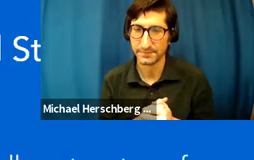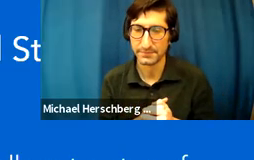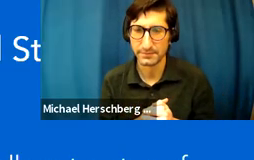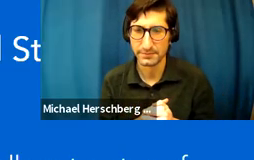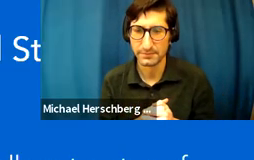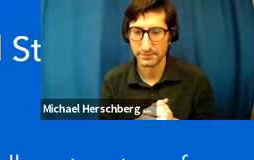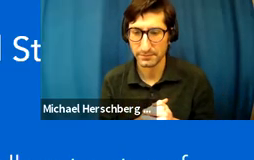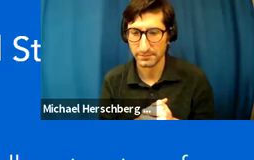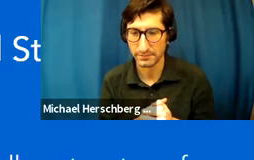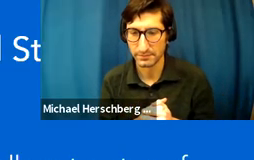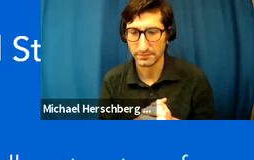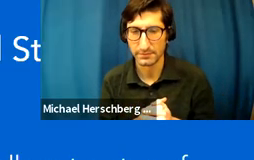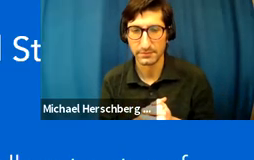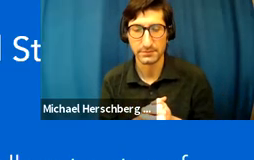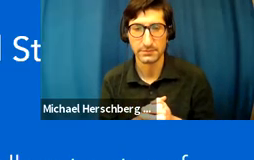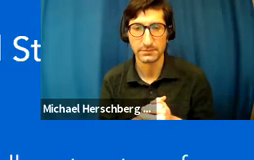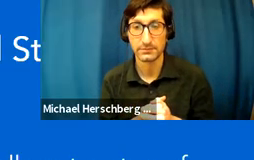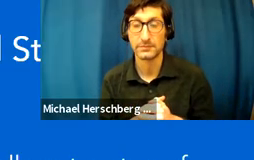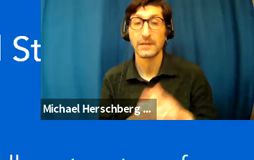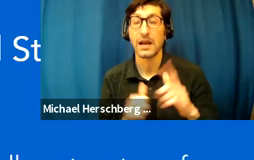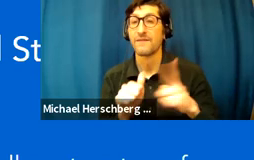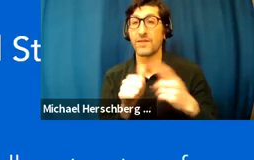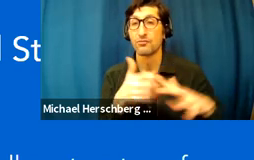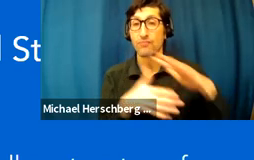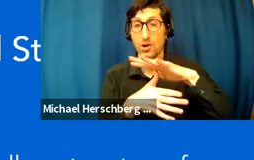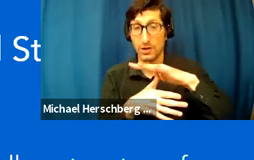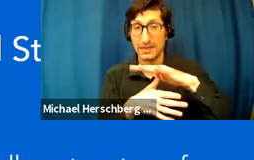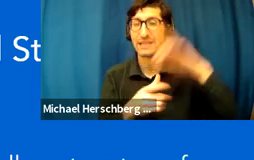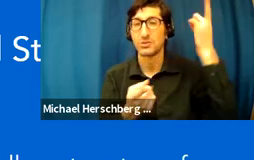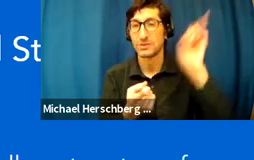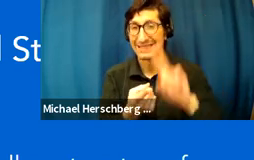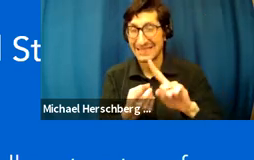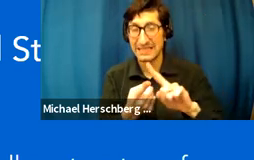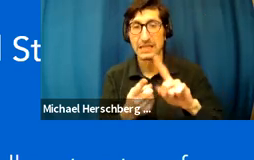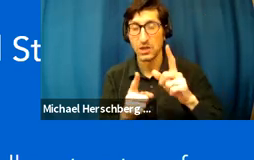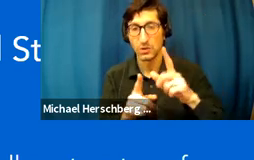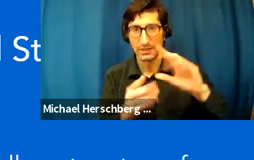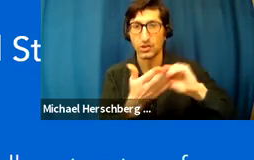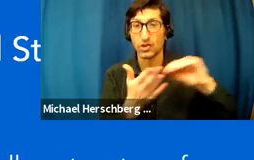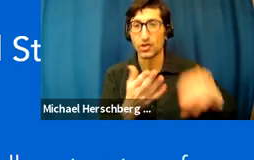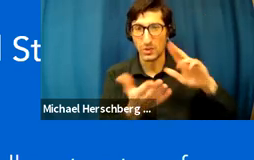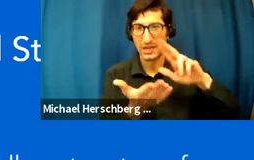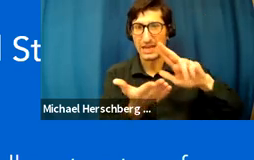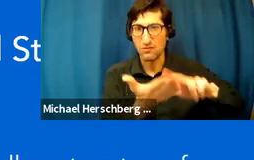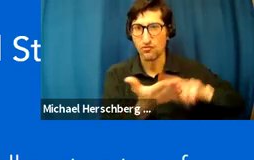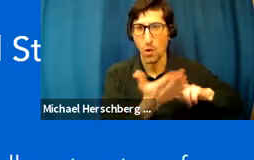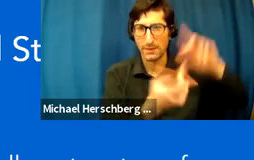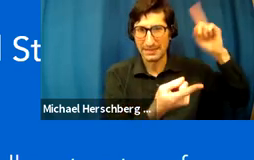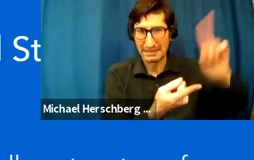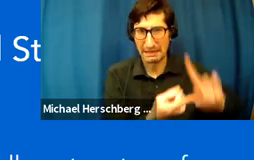Our first priority in the area of recover is to mitigate the impact of student enrollment declines on the student